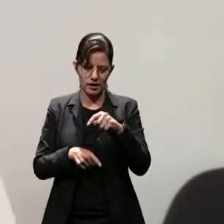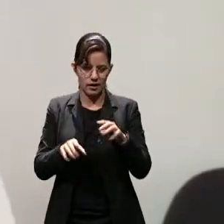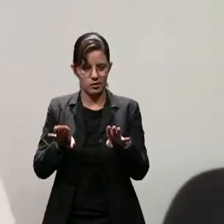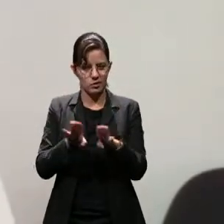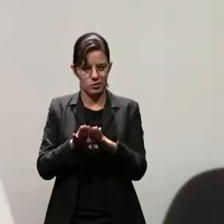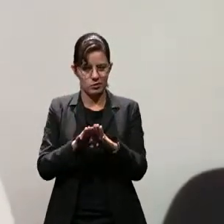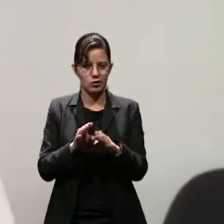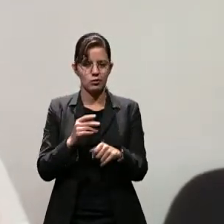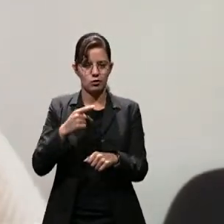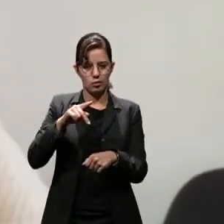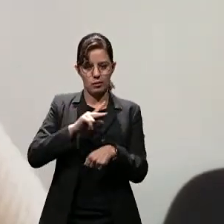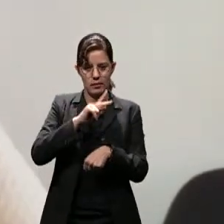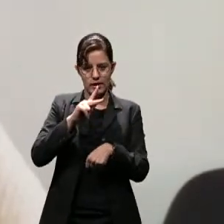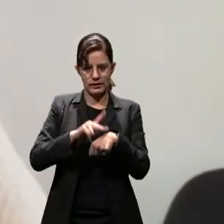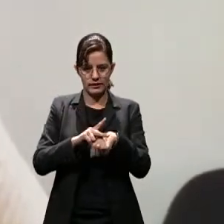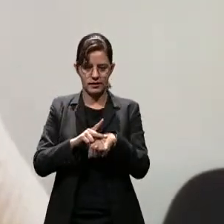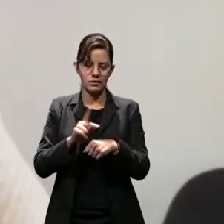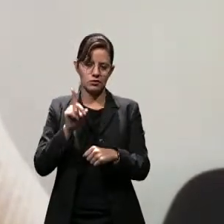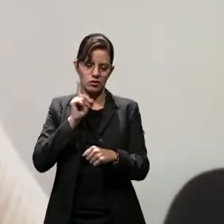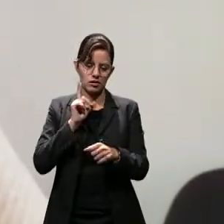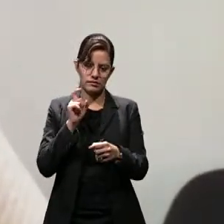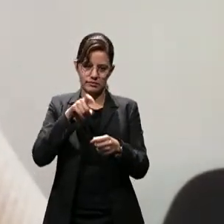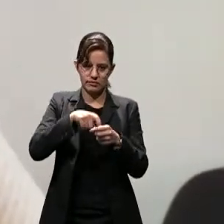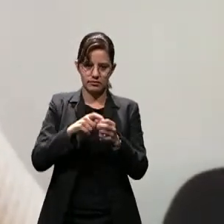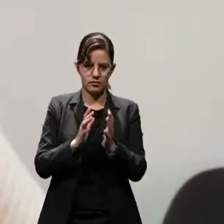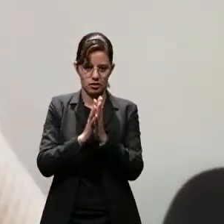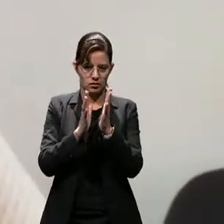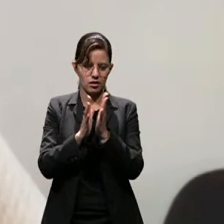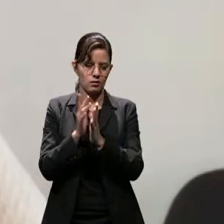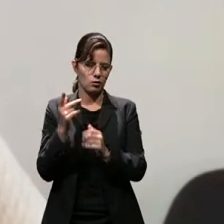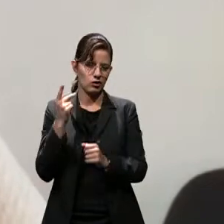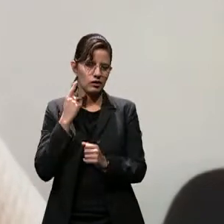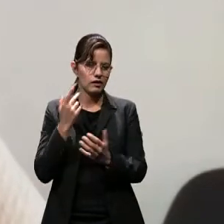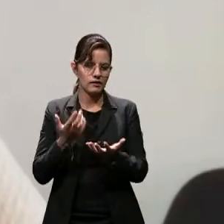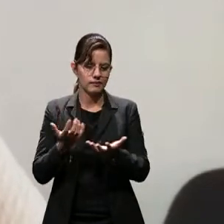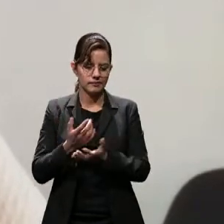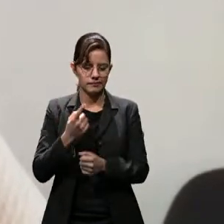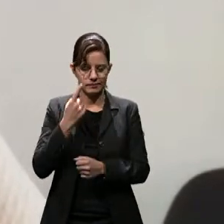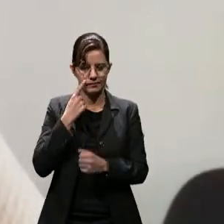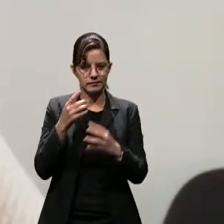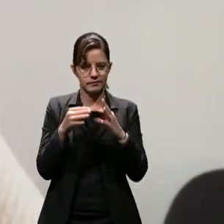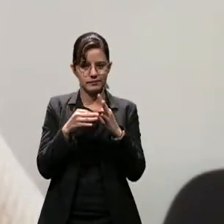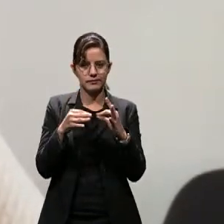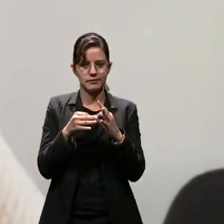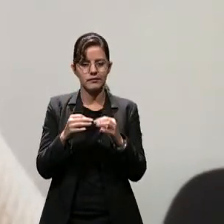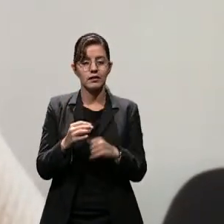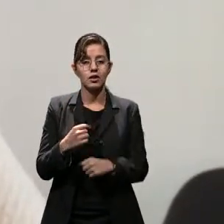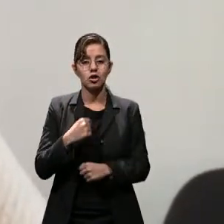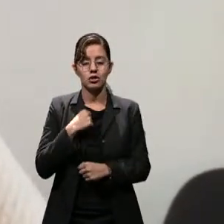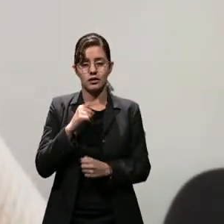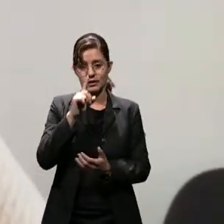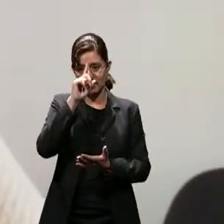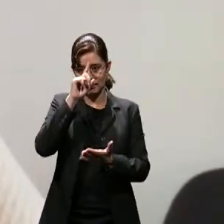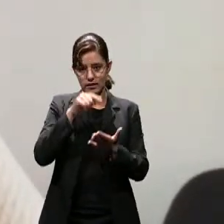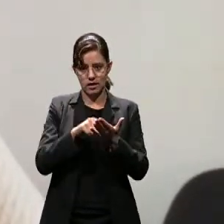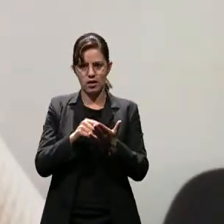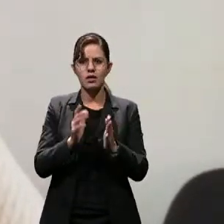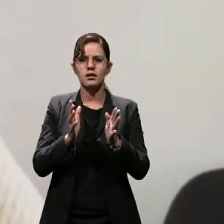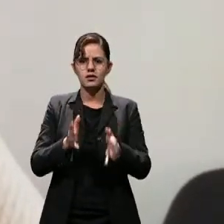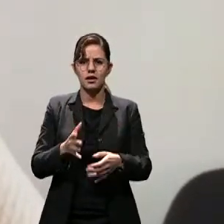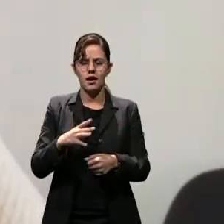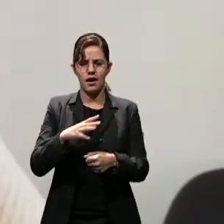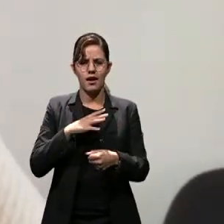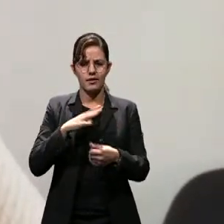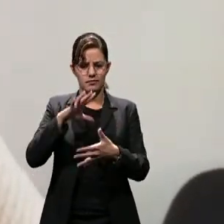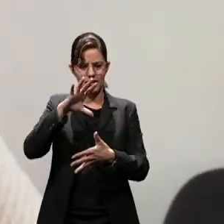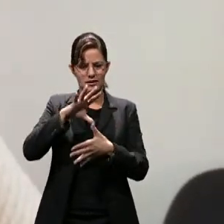are part of the political life of their countries. Now, regarding parity, it seems to me that what we need